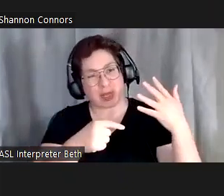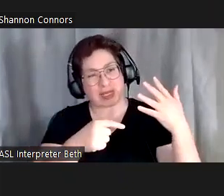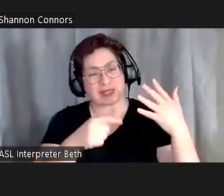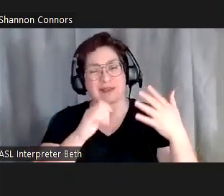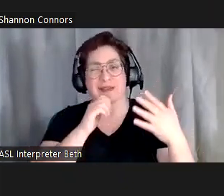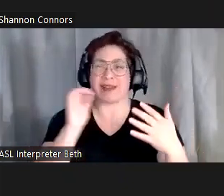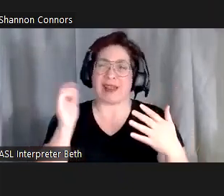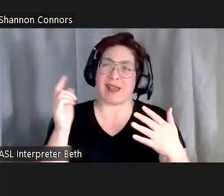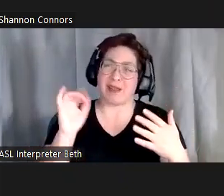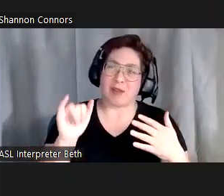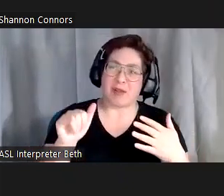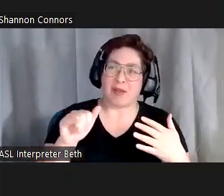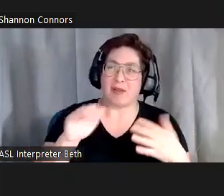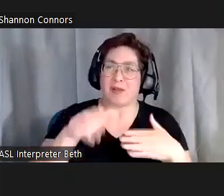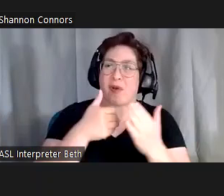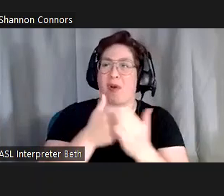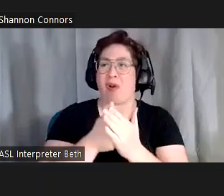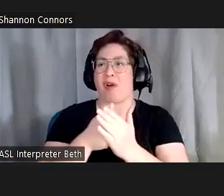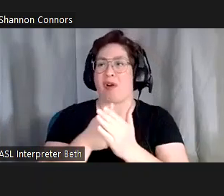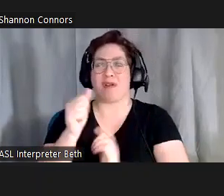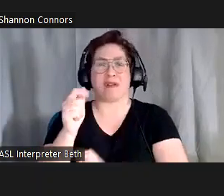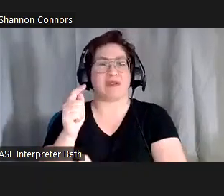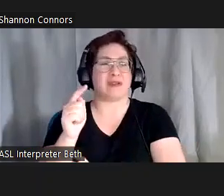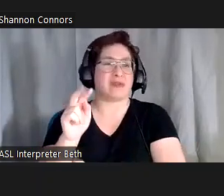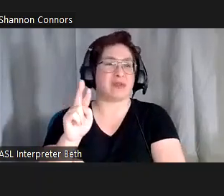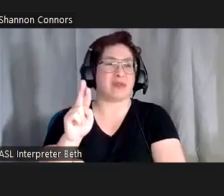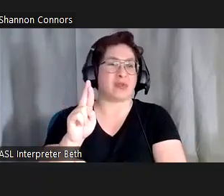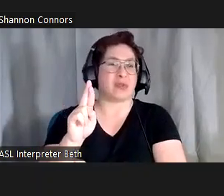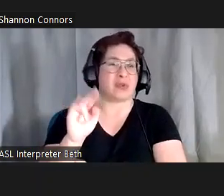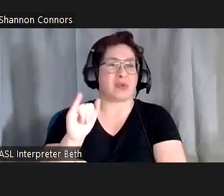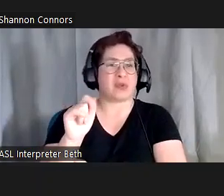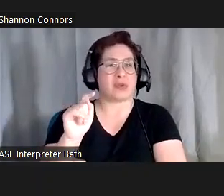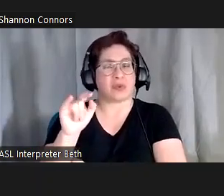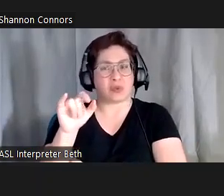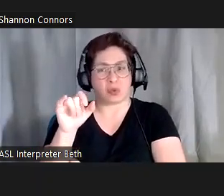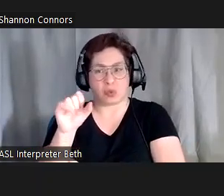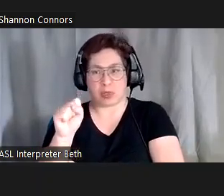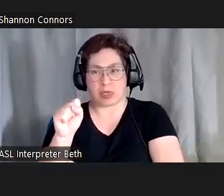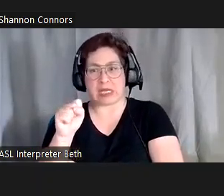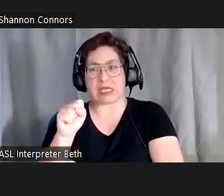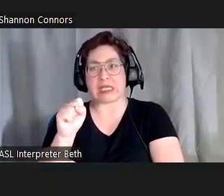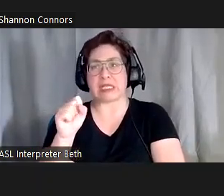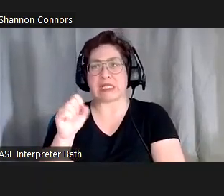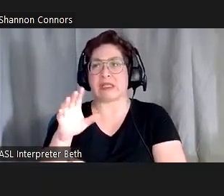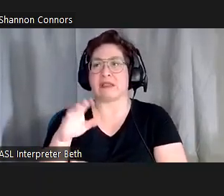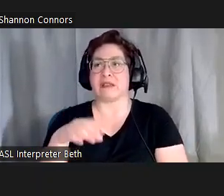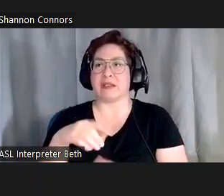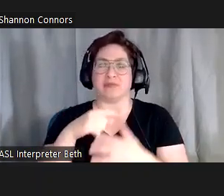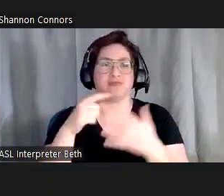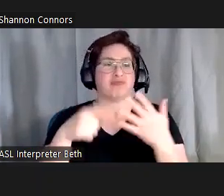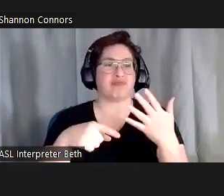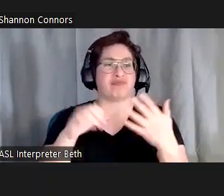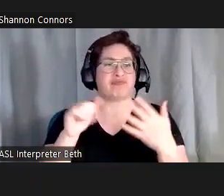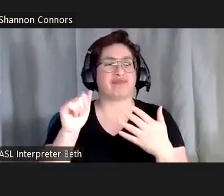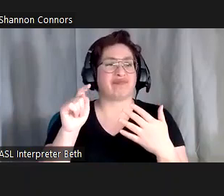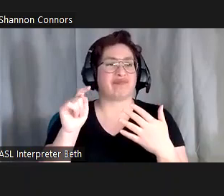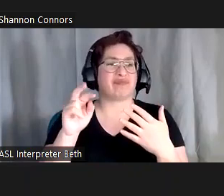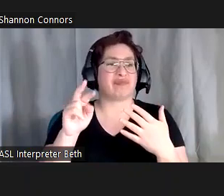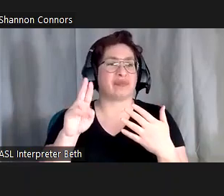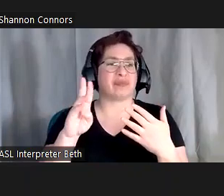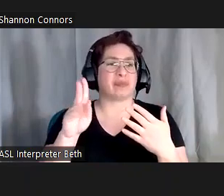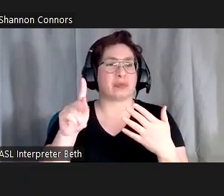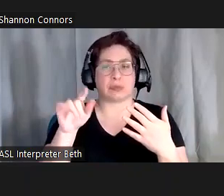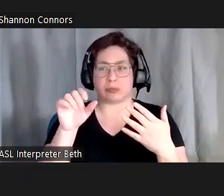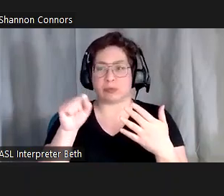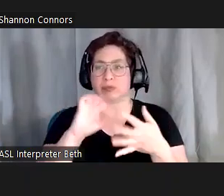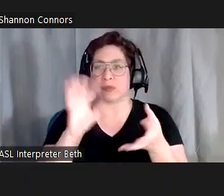traits per se, we call them attributes. There's 36 of them. I'll move my cursor here. They are grouped into